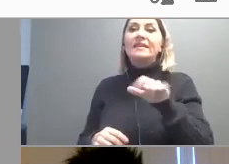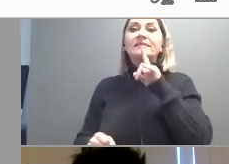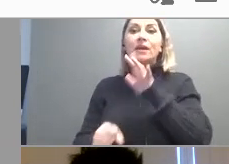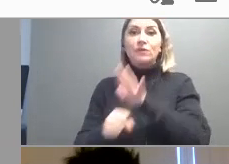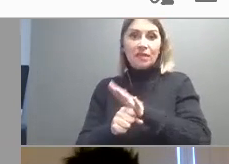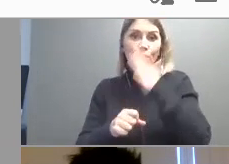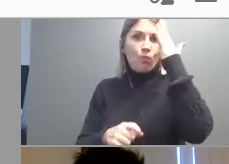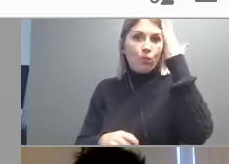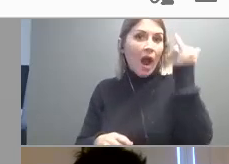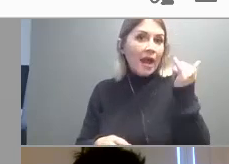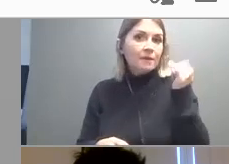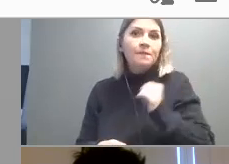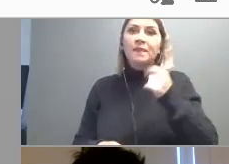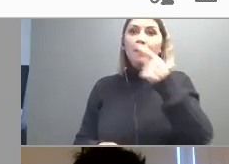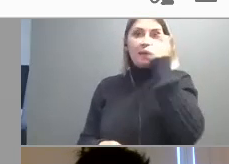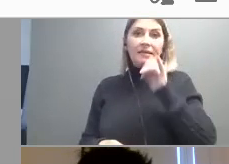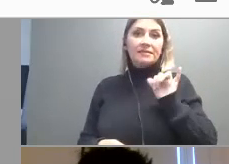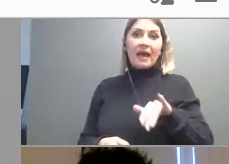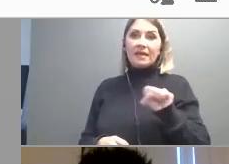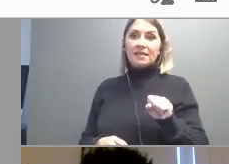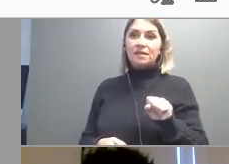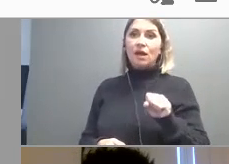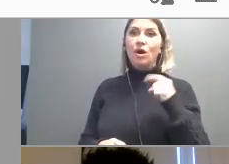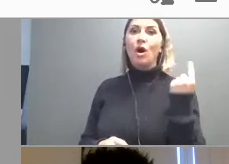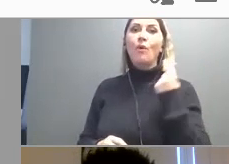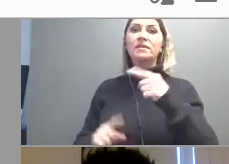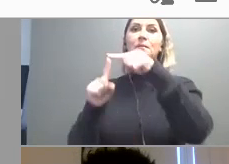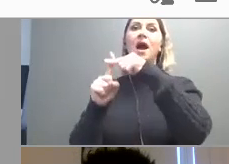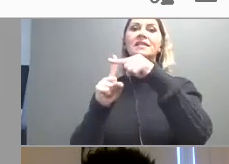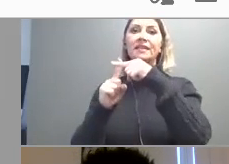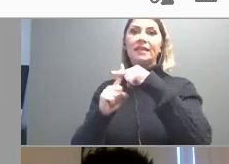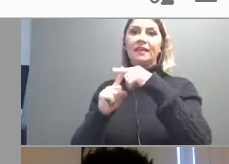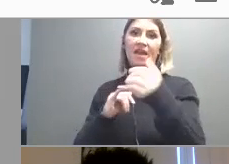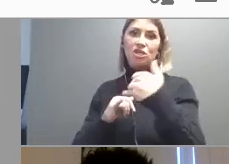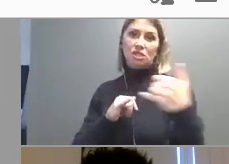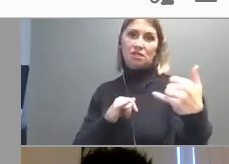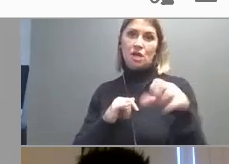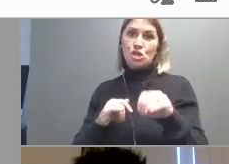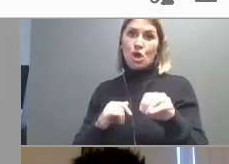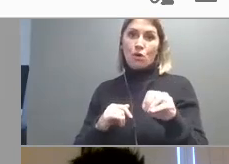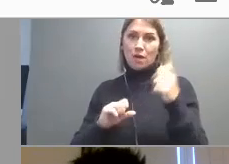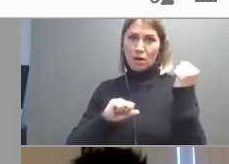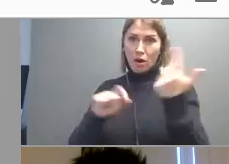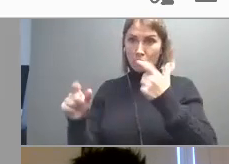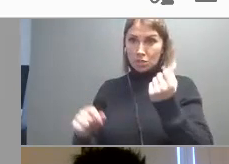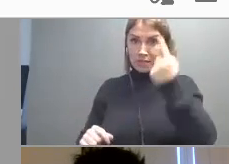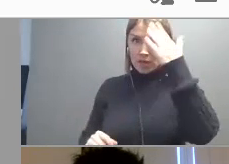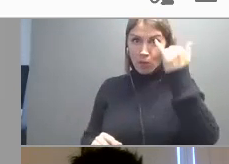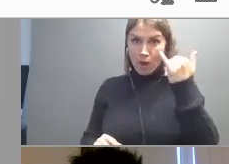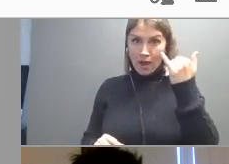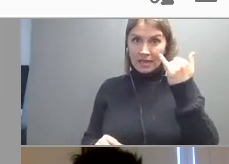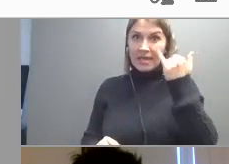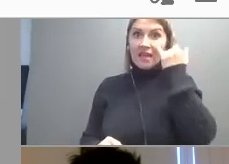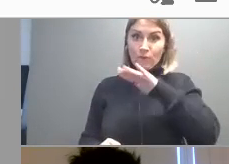Why? Because it is all positive edges. So does everyone understand why, if